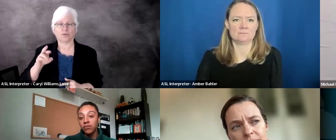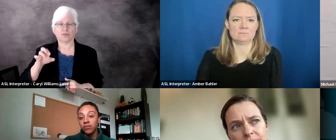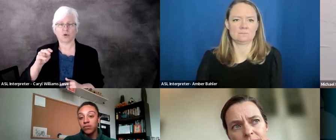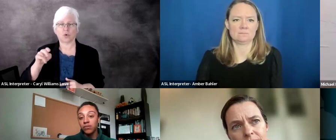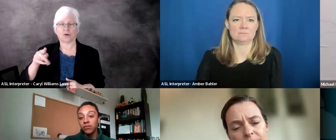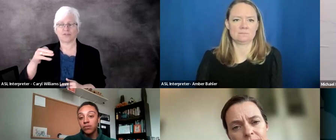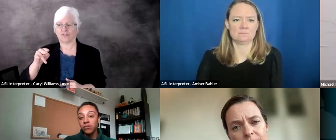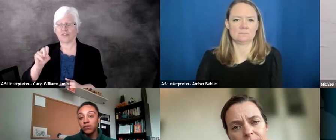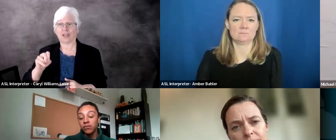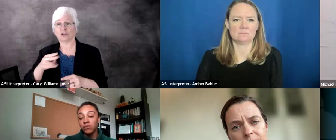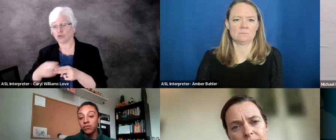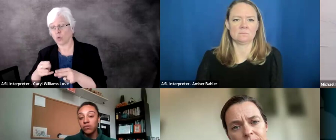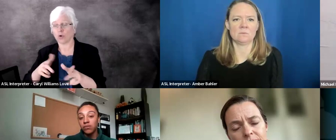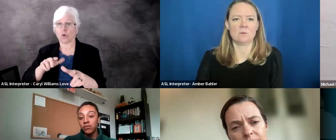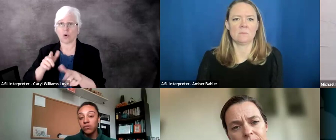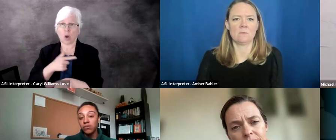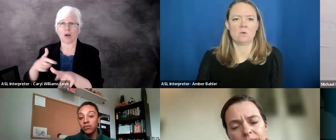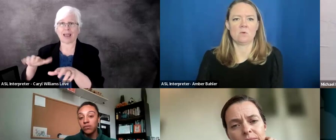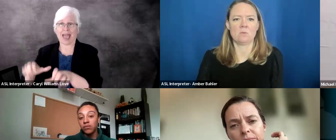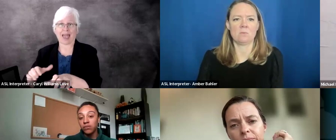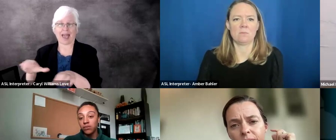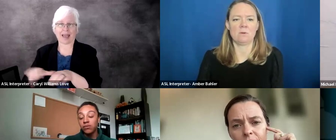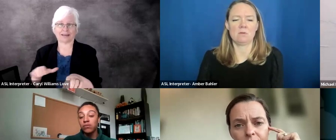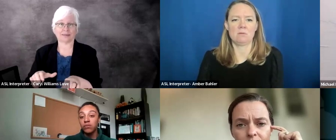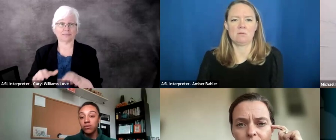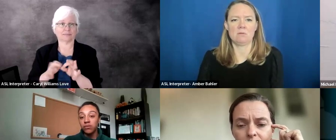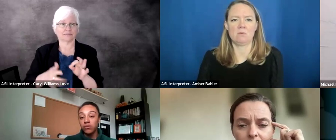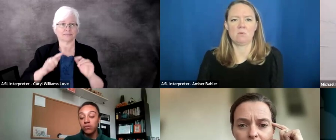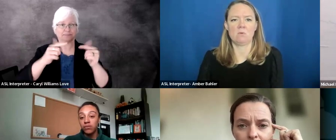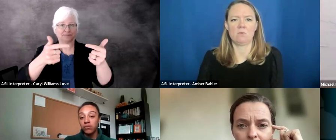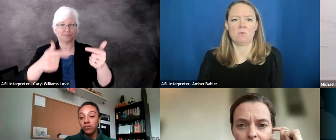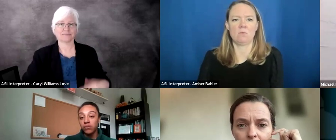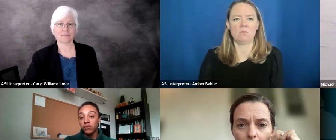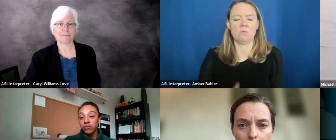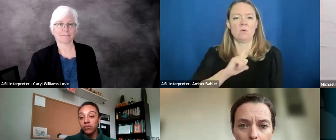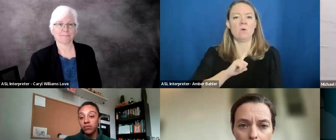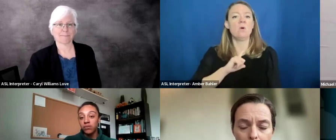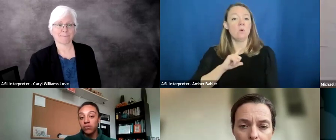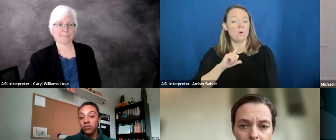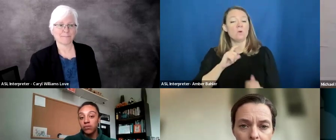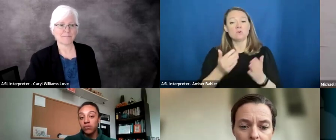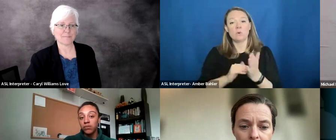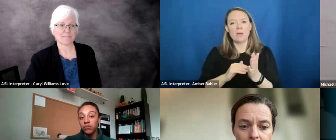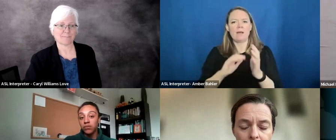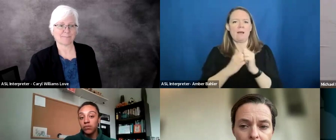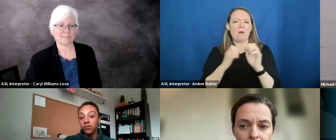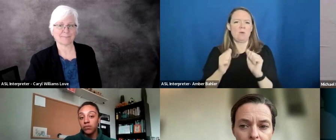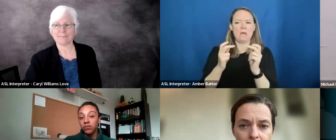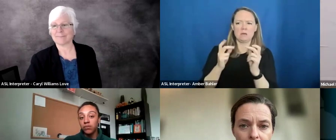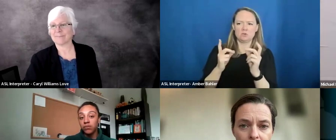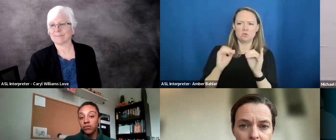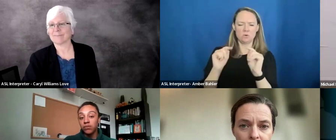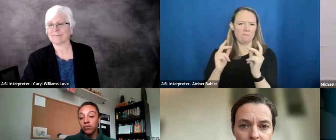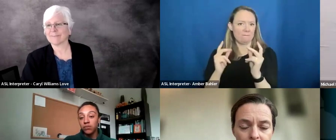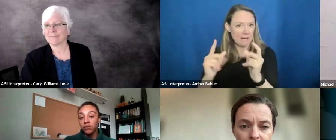long acting or methadone, and some funding to really try some pilots to say, how can we do this quickly so we can get people as medically and